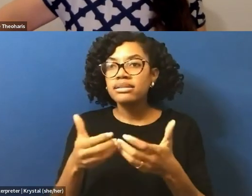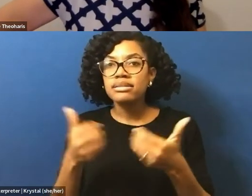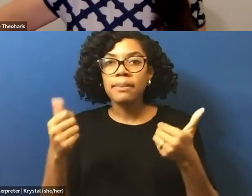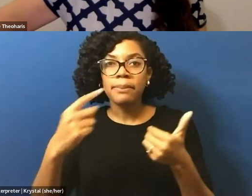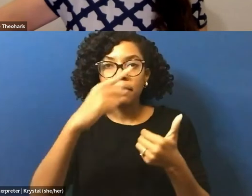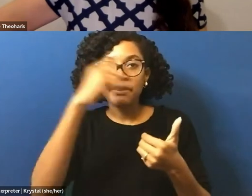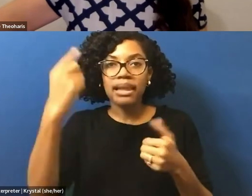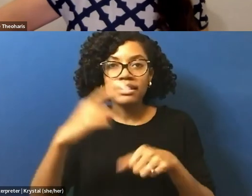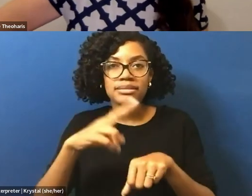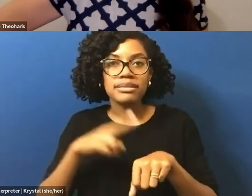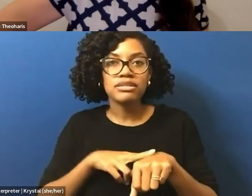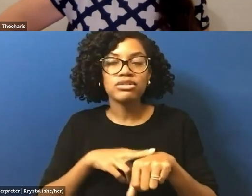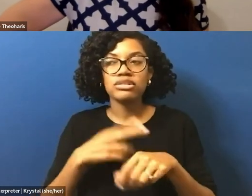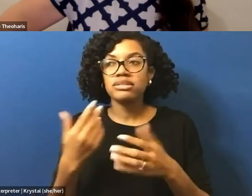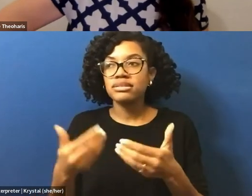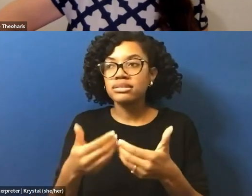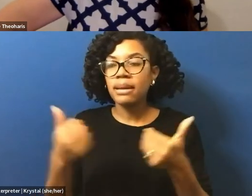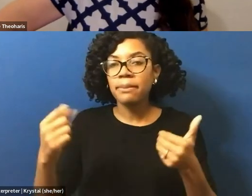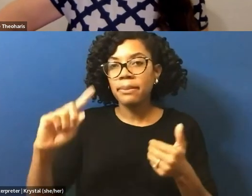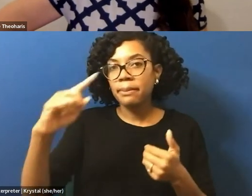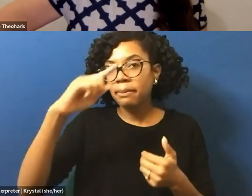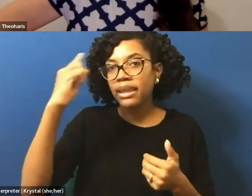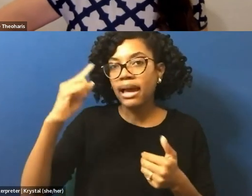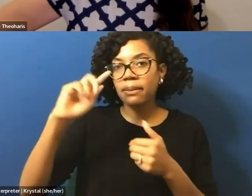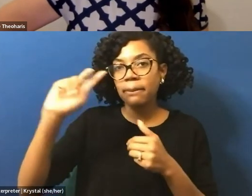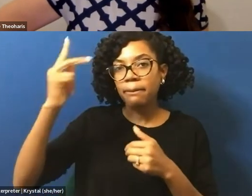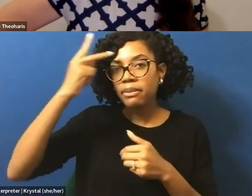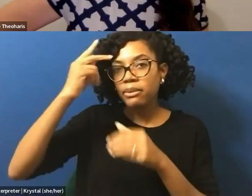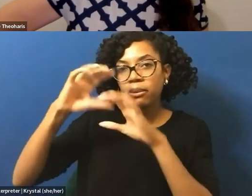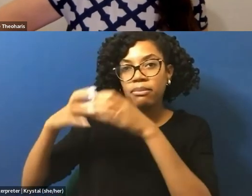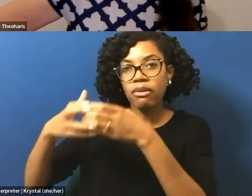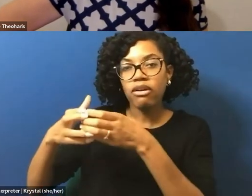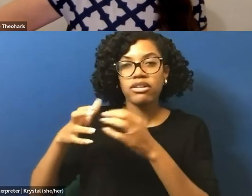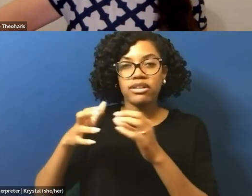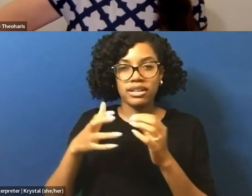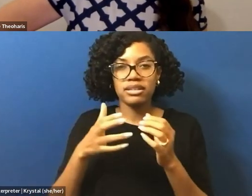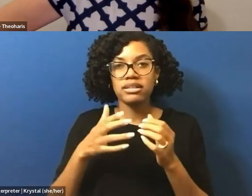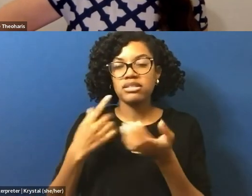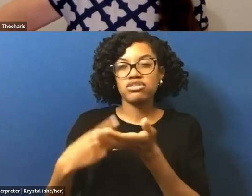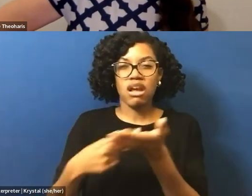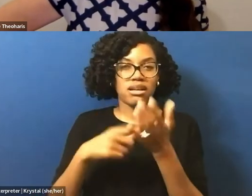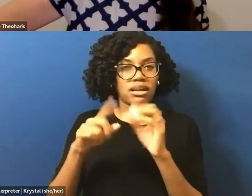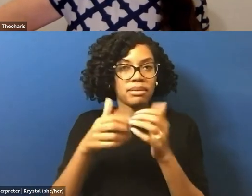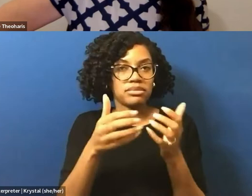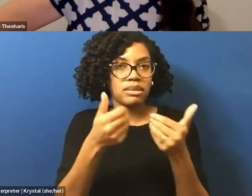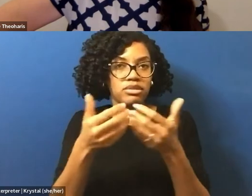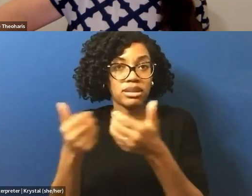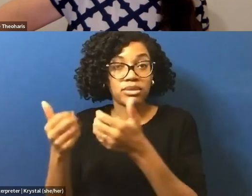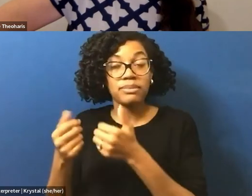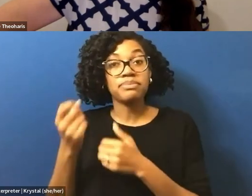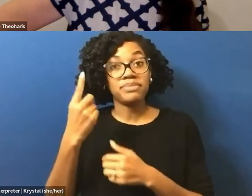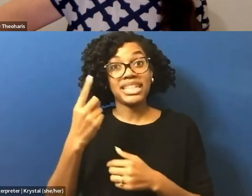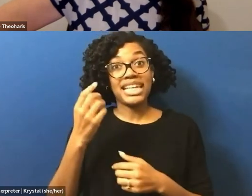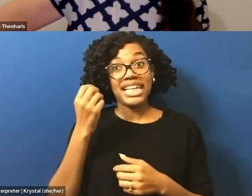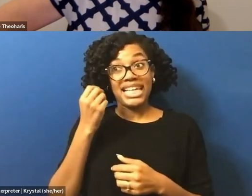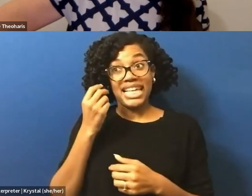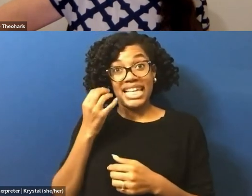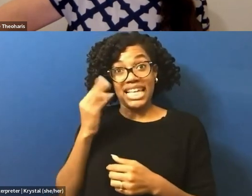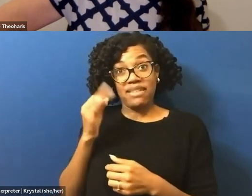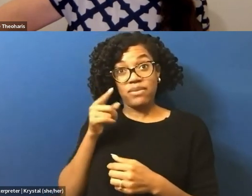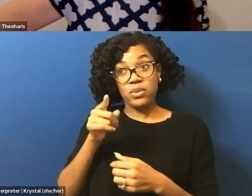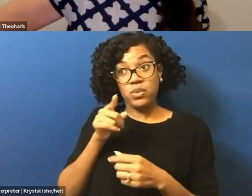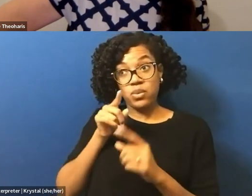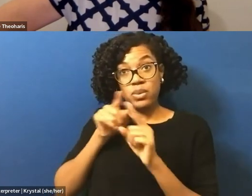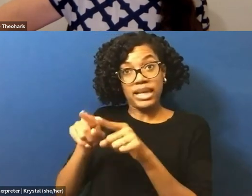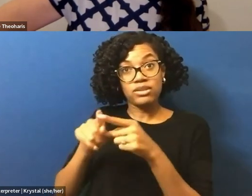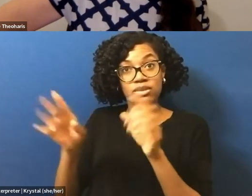nations, perhaps. And there you could, the stories go that, like, if you were in the hallway, you saw Queen Mother Moore in, like, her